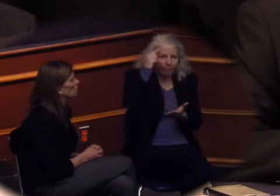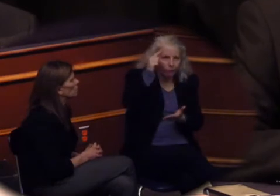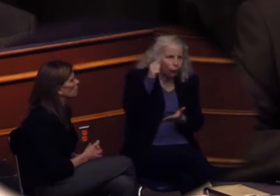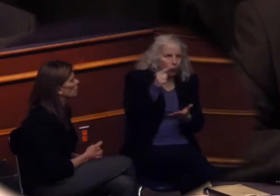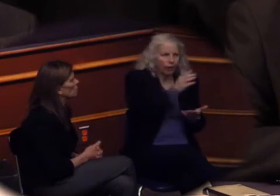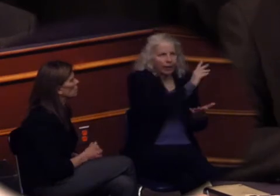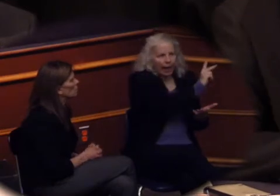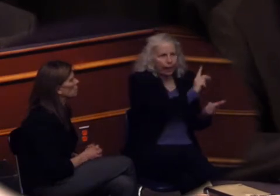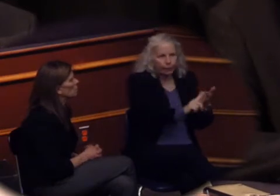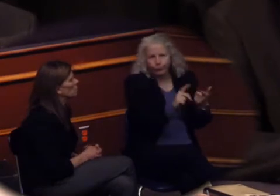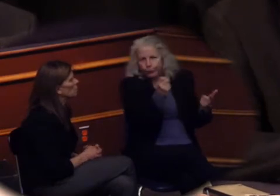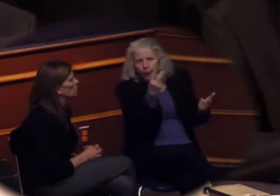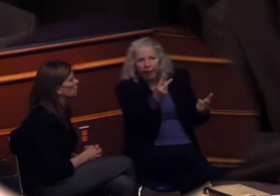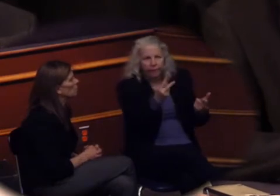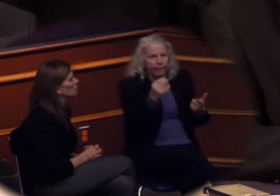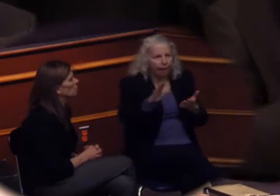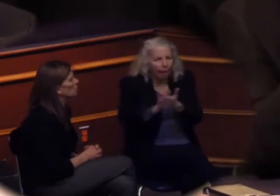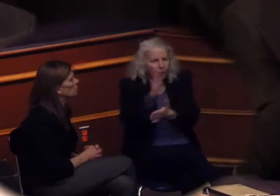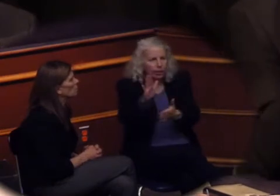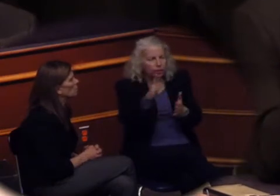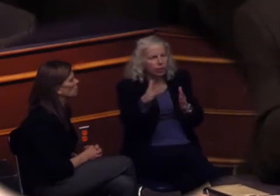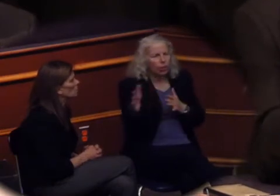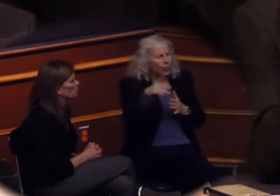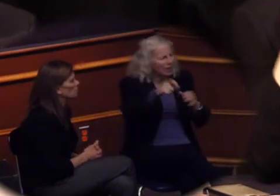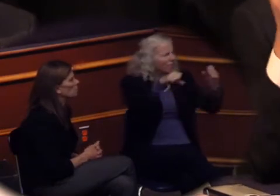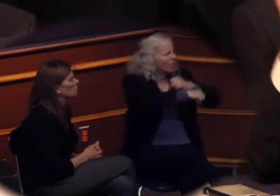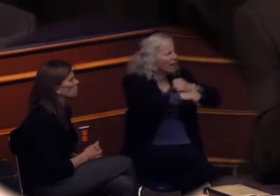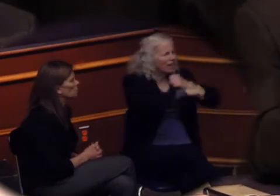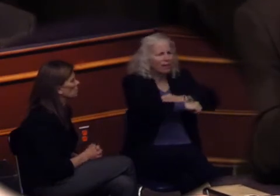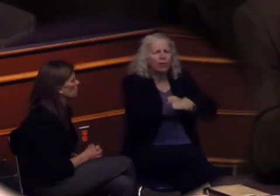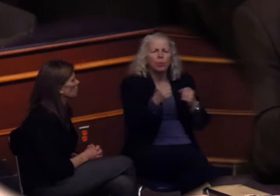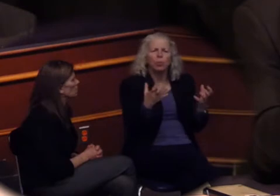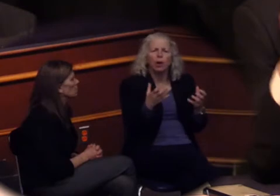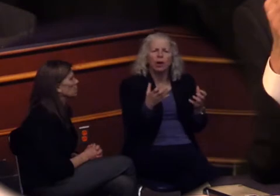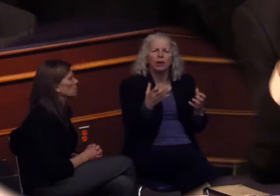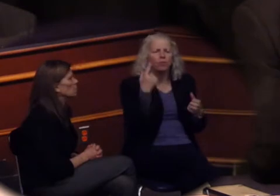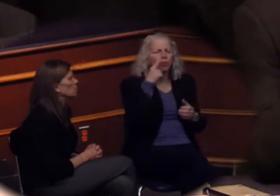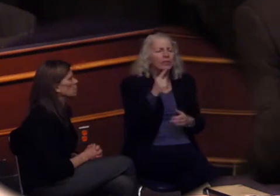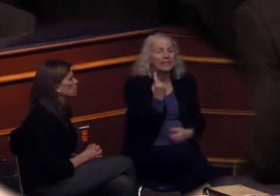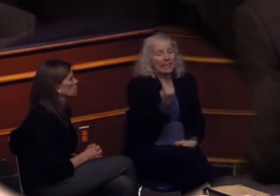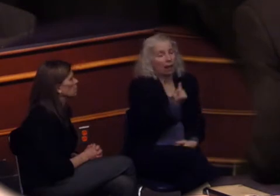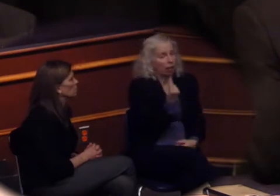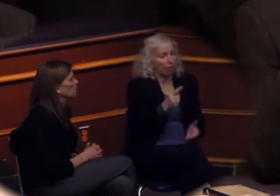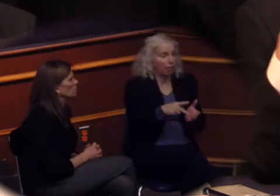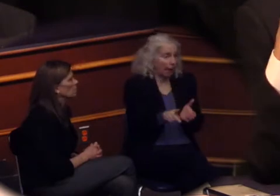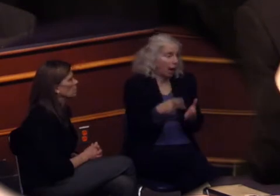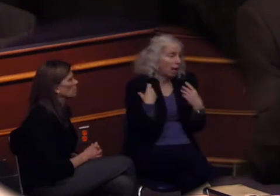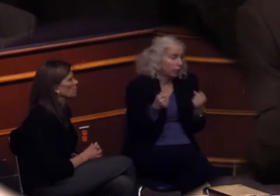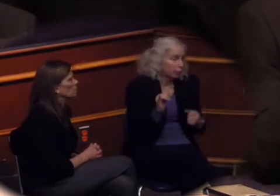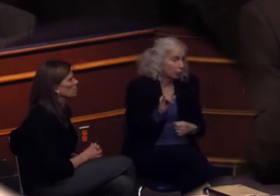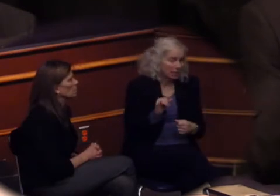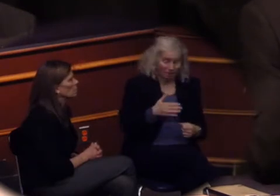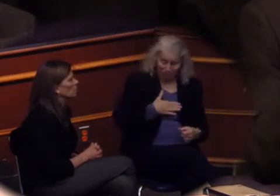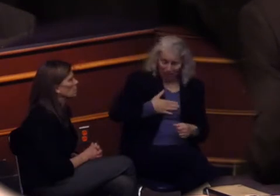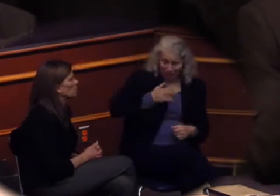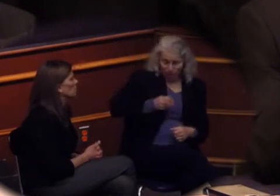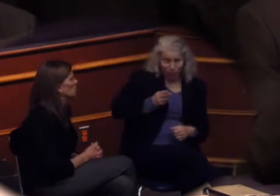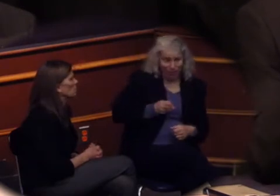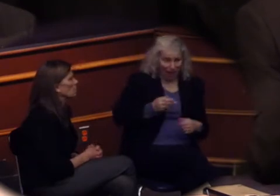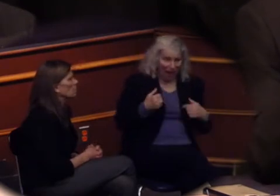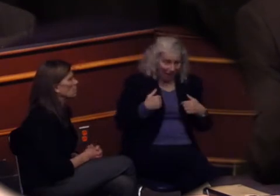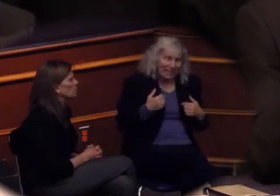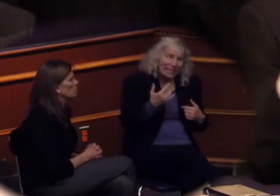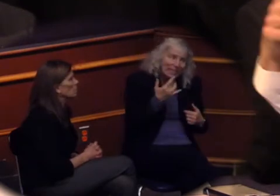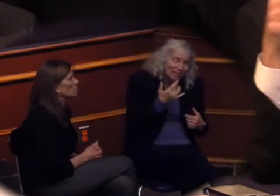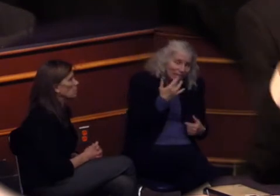education. We need to fight so that everyone is for a single payer. I come from a history of having my own severe